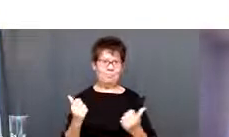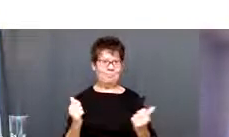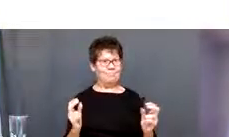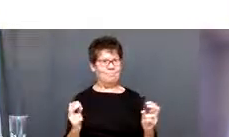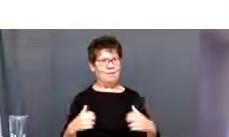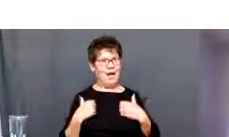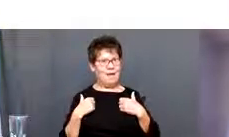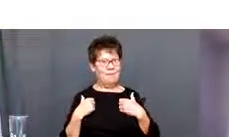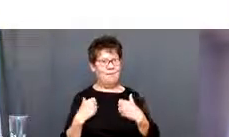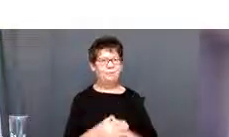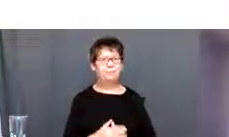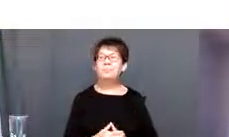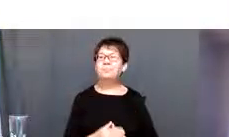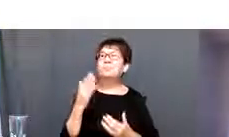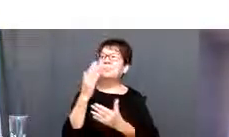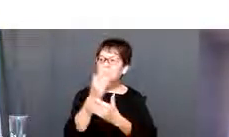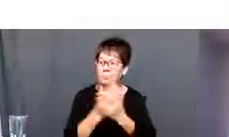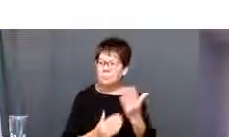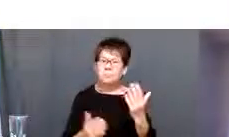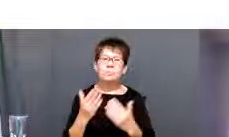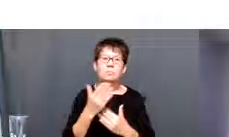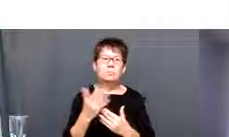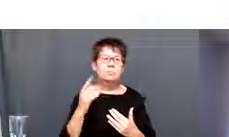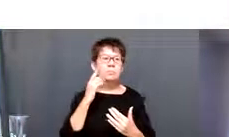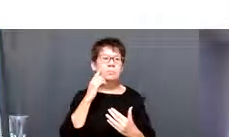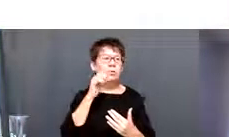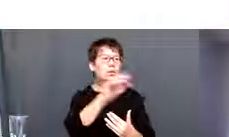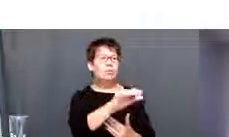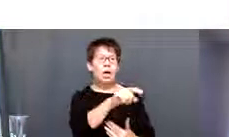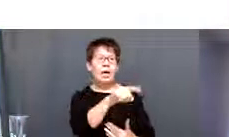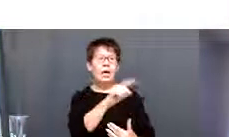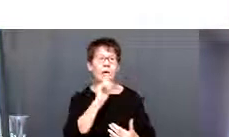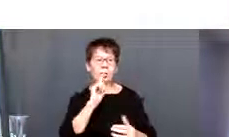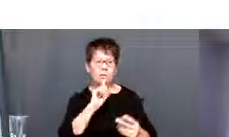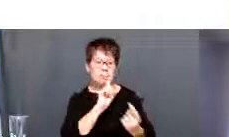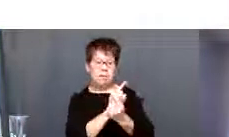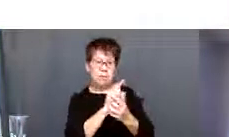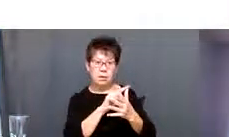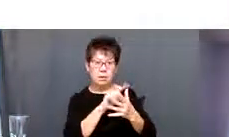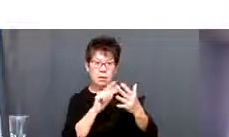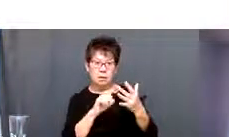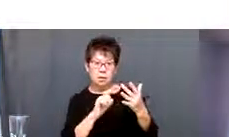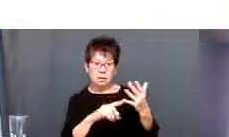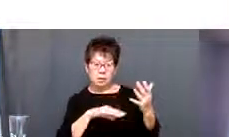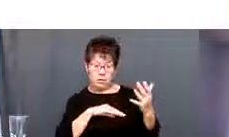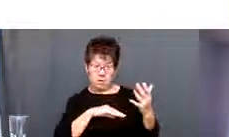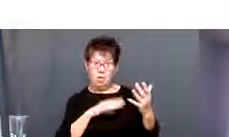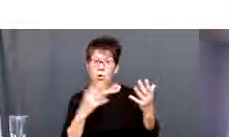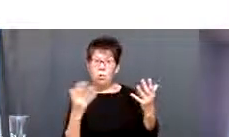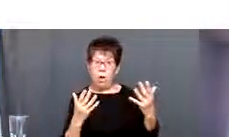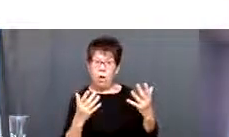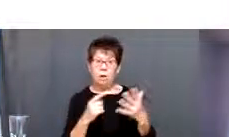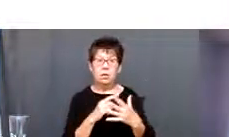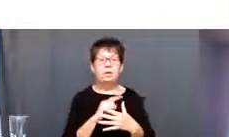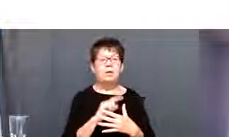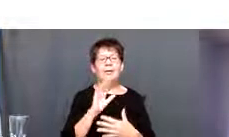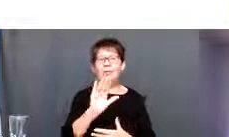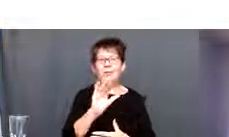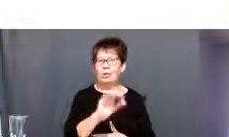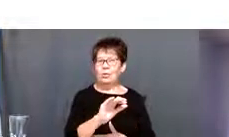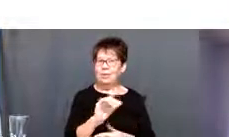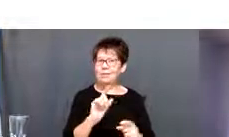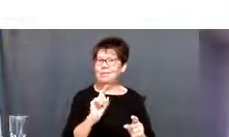There are some things that will make a child eligible for this TEIS extended option. First of all, your child has to